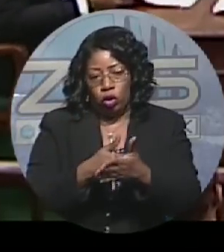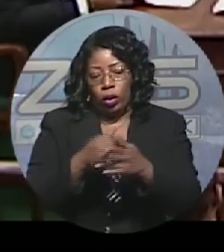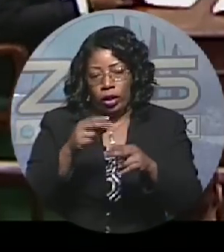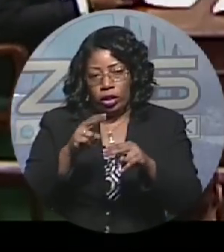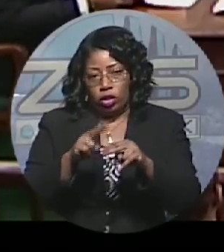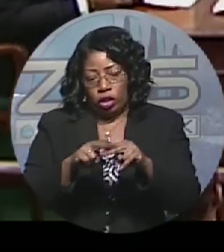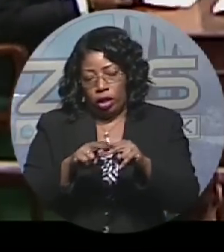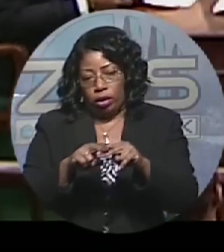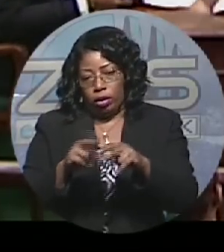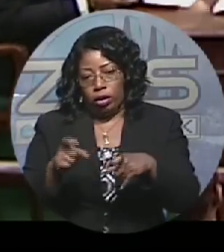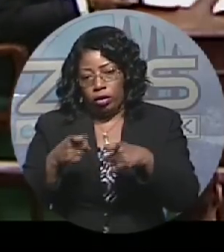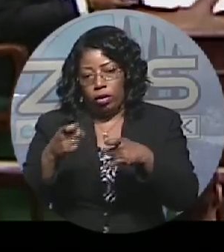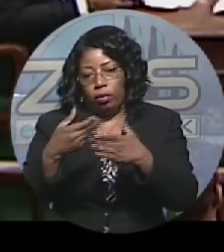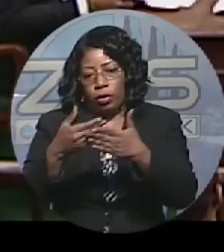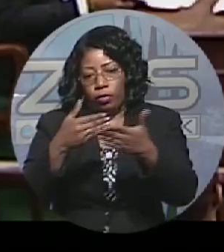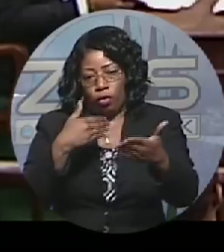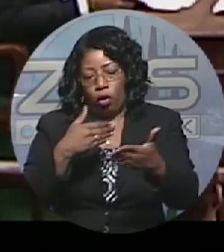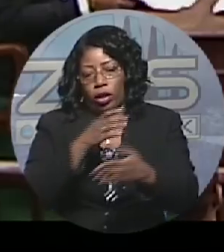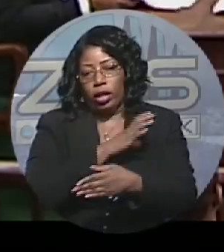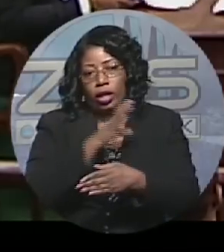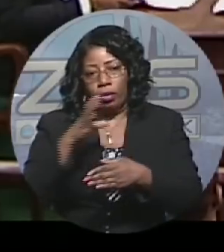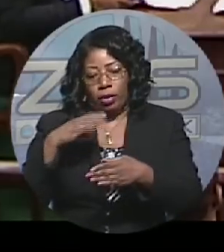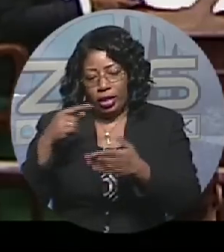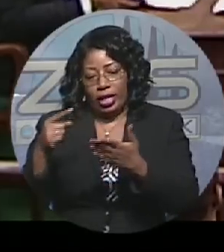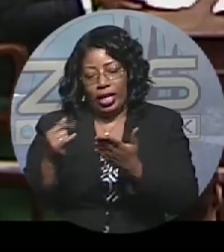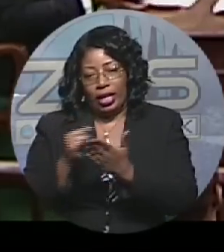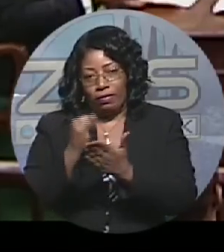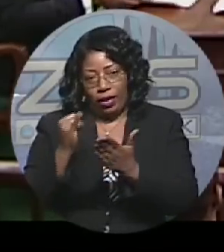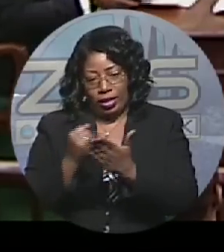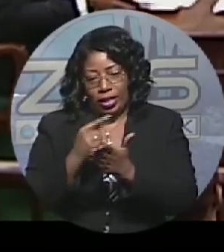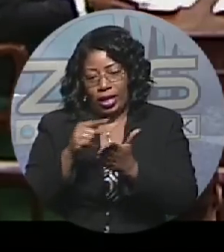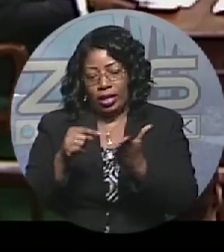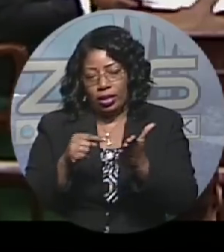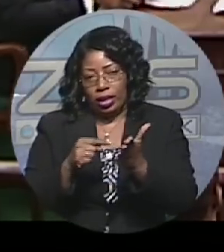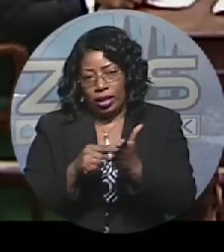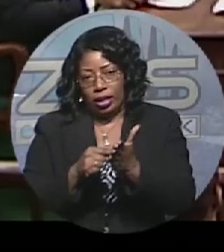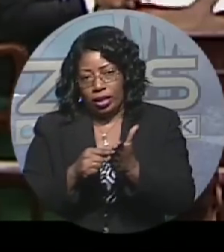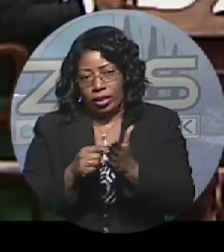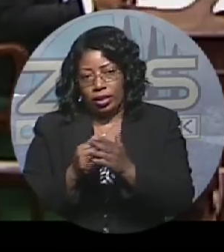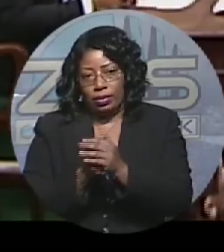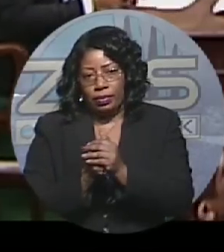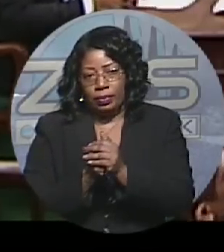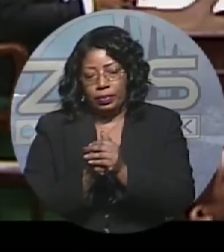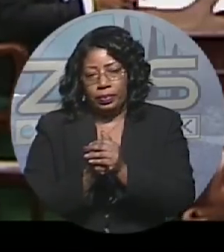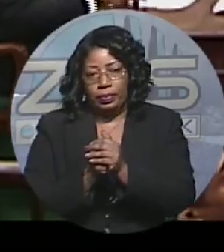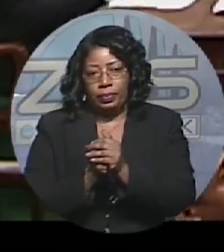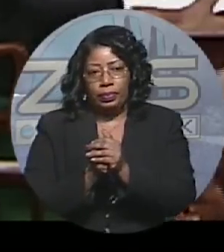appointed before the committee investigates the matter. Janaea Noel Ferguson, ZNS Network News.